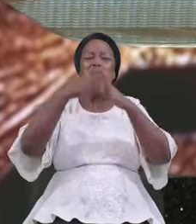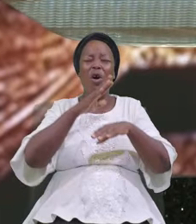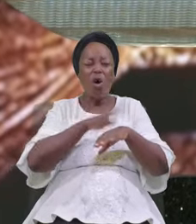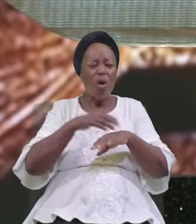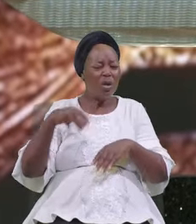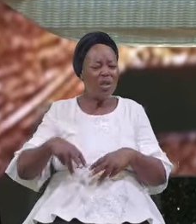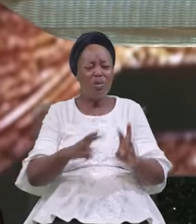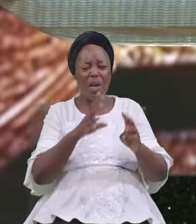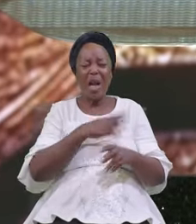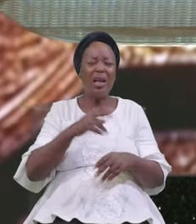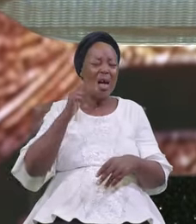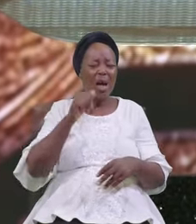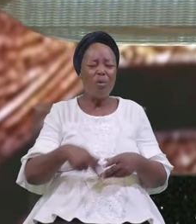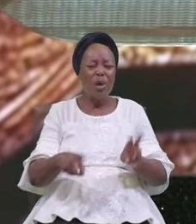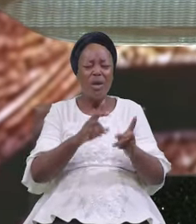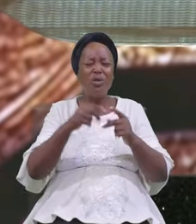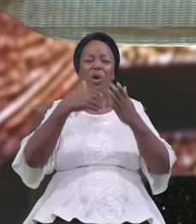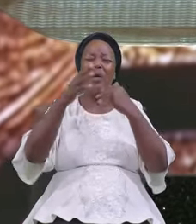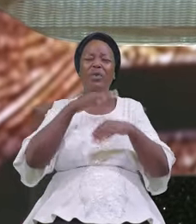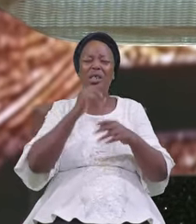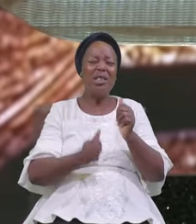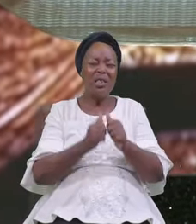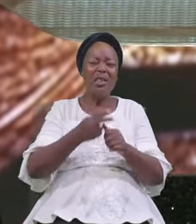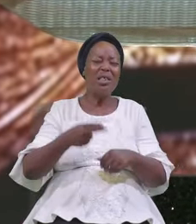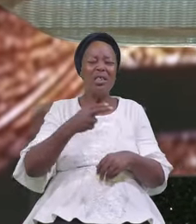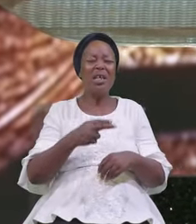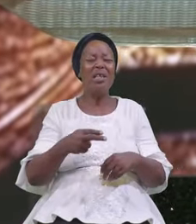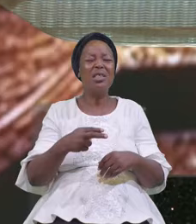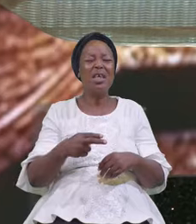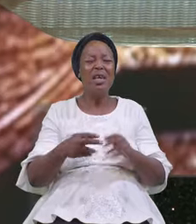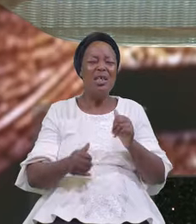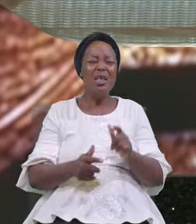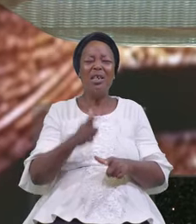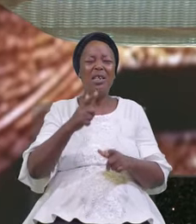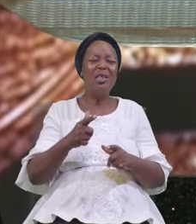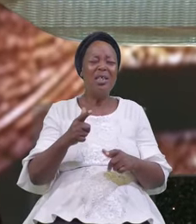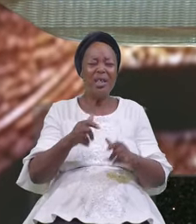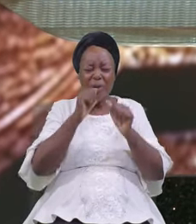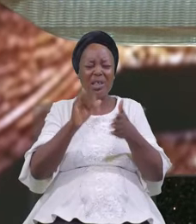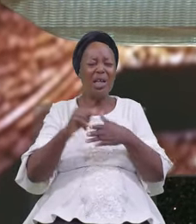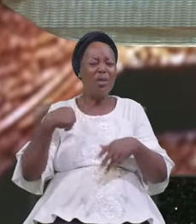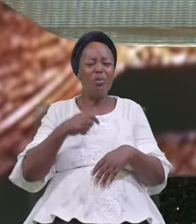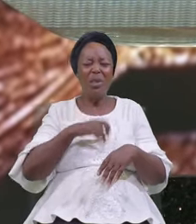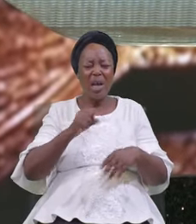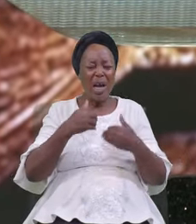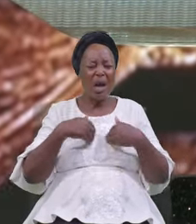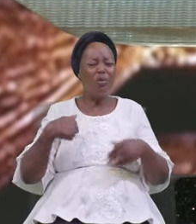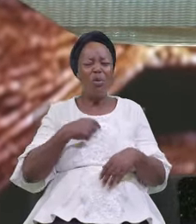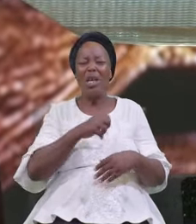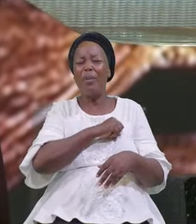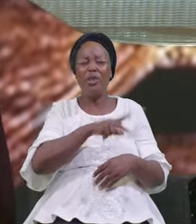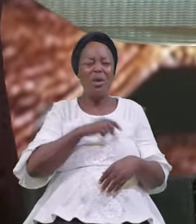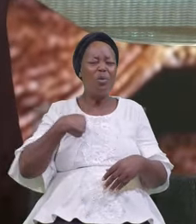way to heaven, is the greatest blessing we can have. We appreciate, we love, and we're grateful for